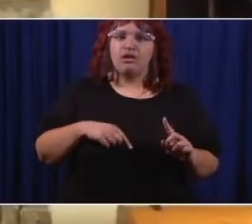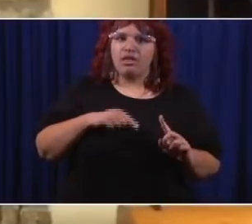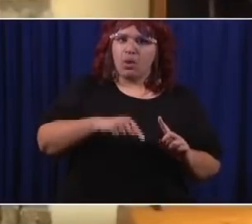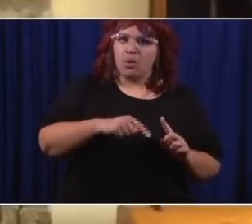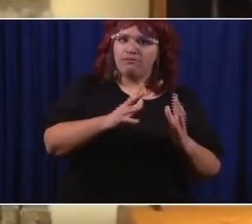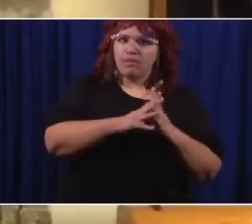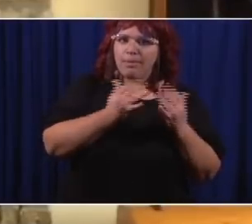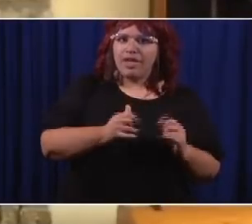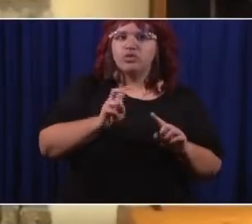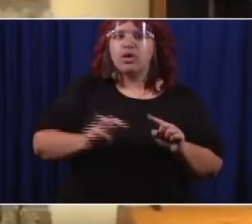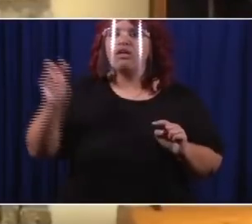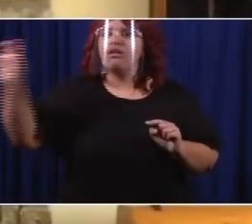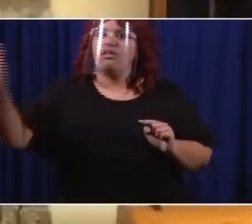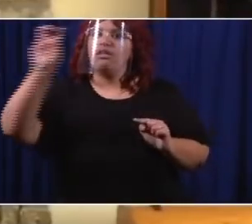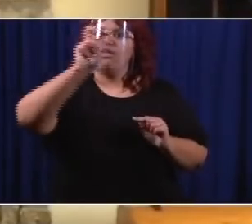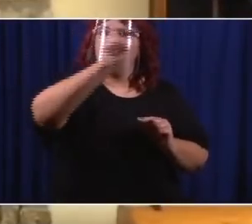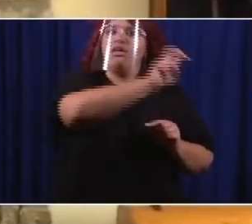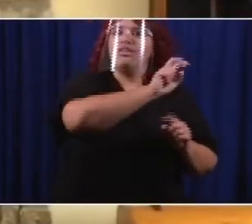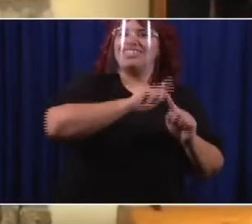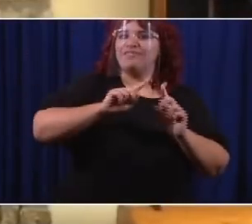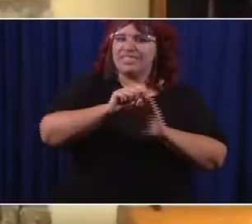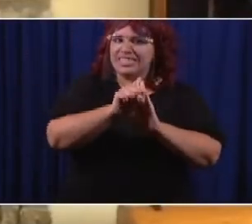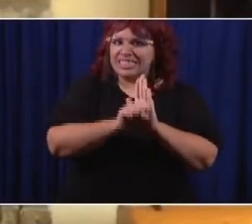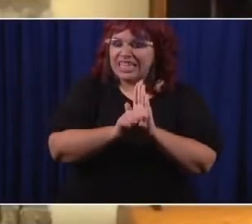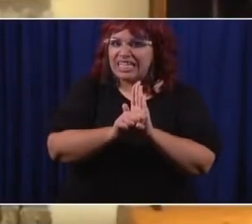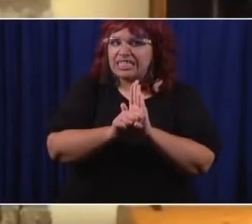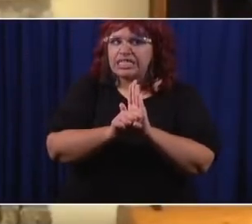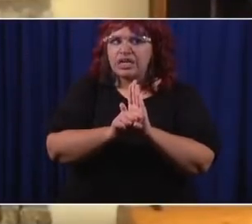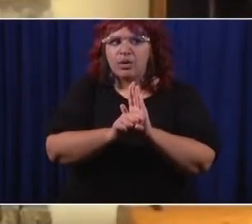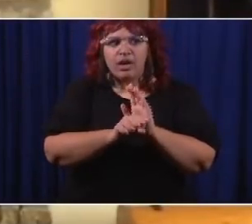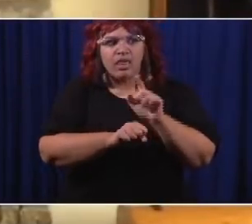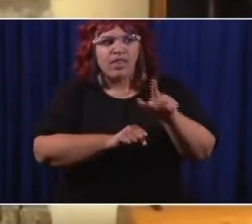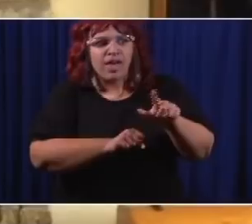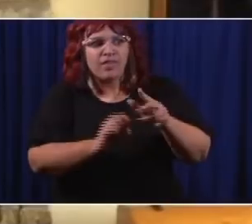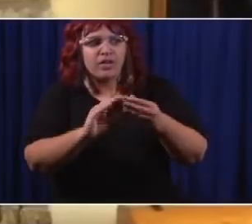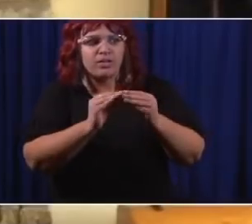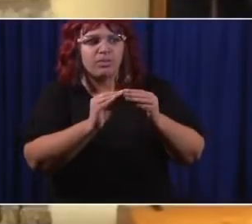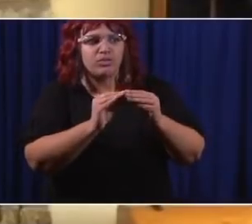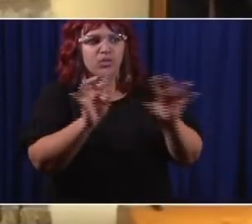than Ohio. So it would seem there's an interesting example to set here.